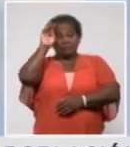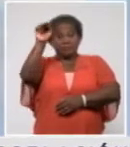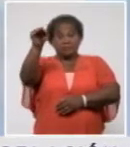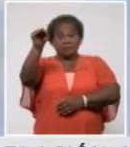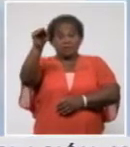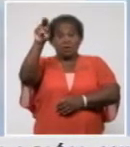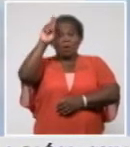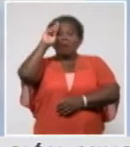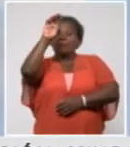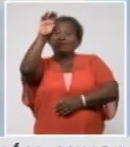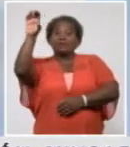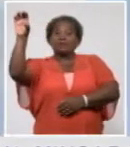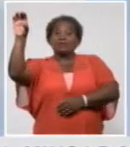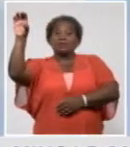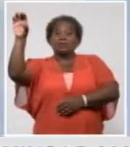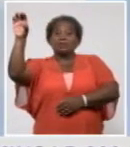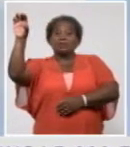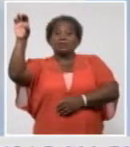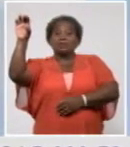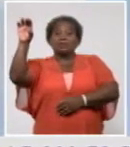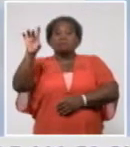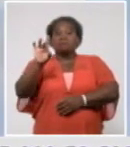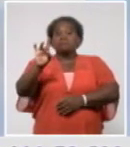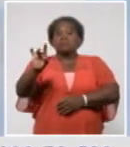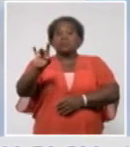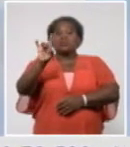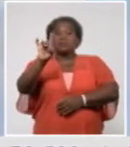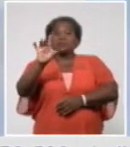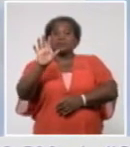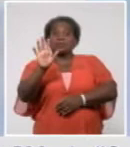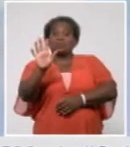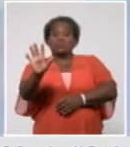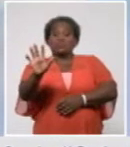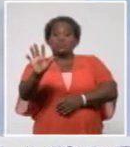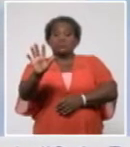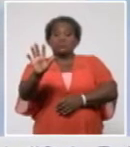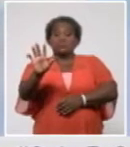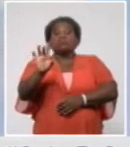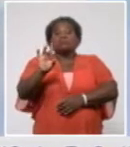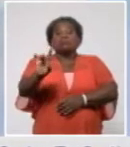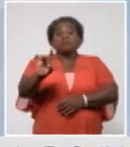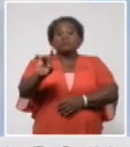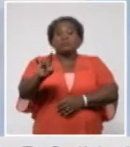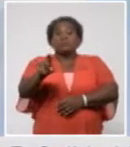1,874 hospitalized patients, 95 under medical supervision,